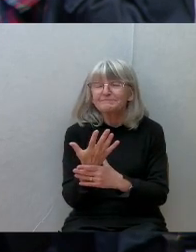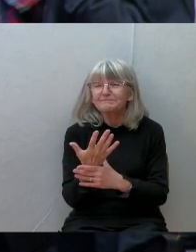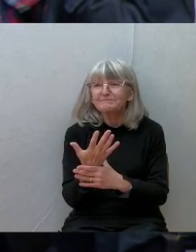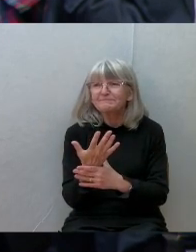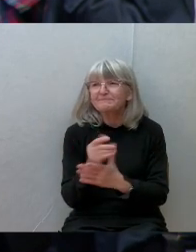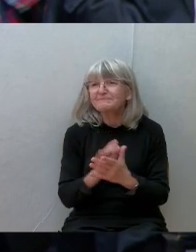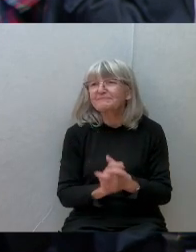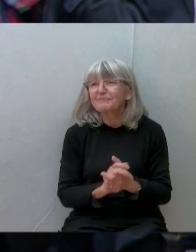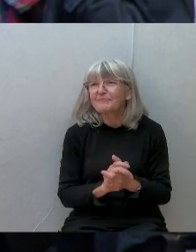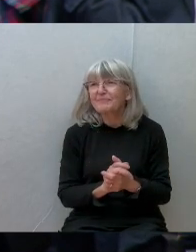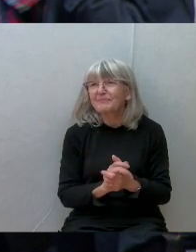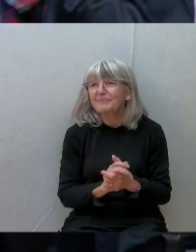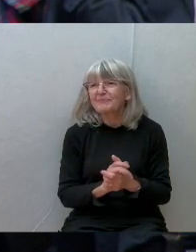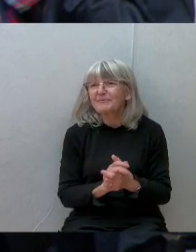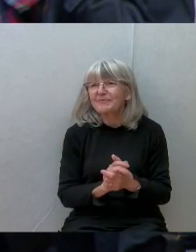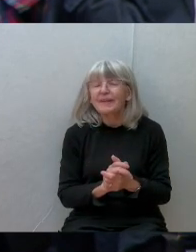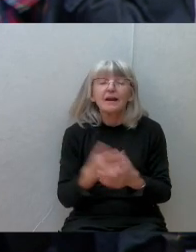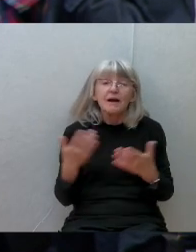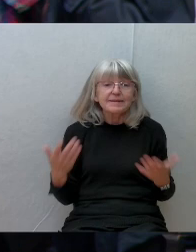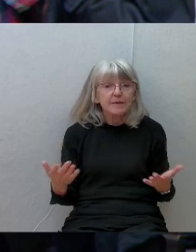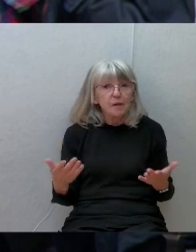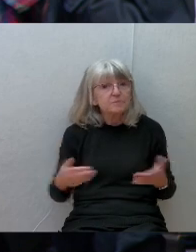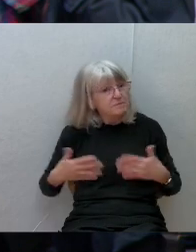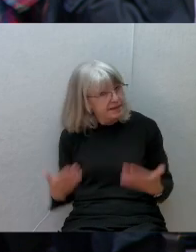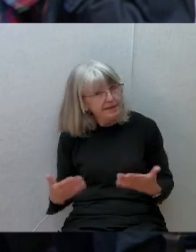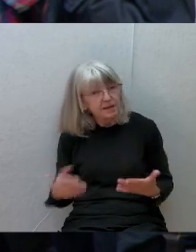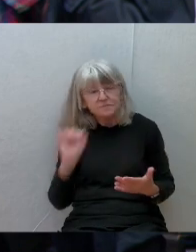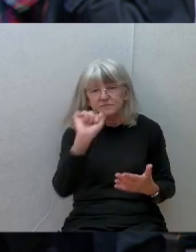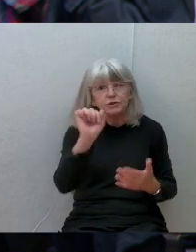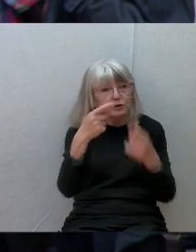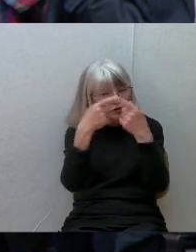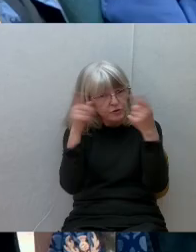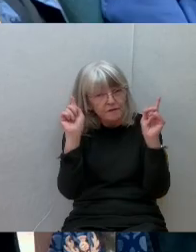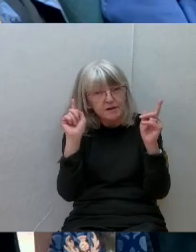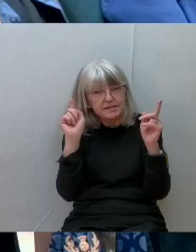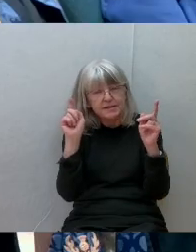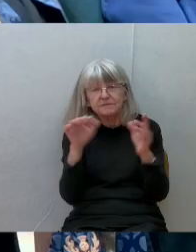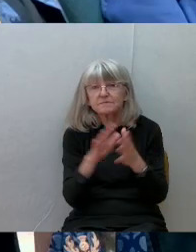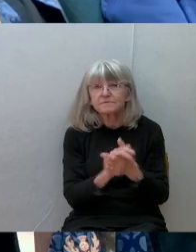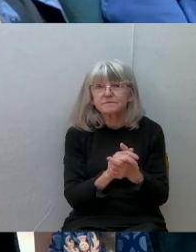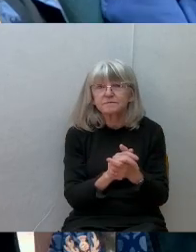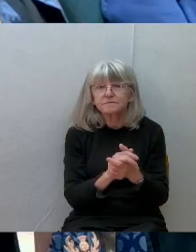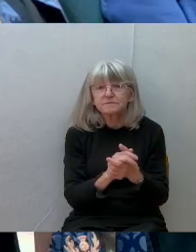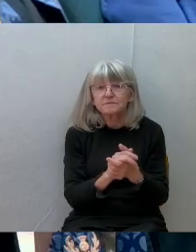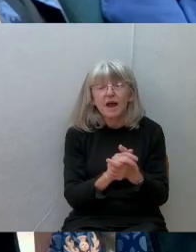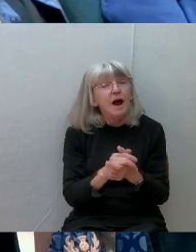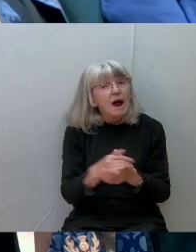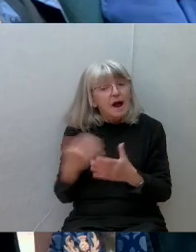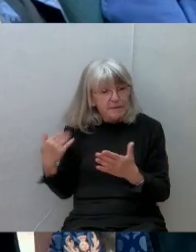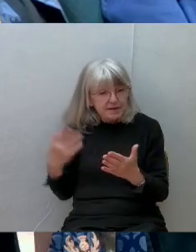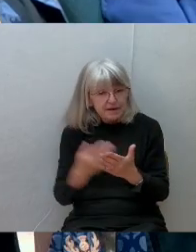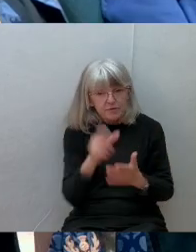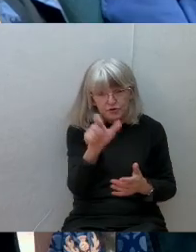Let's come back to the present, to our university, to your university. You've been students here,